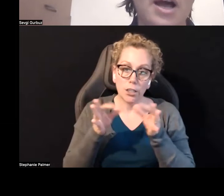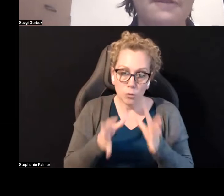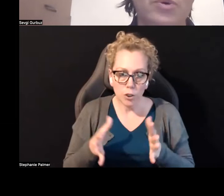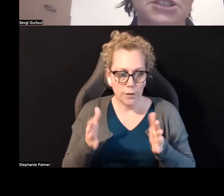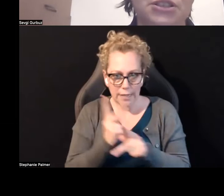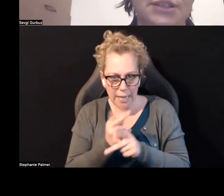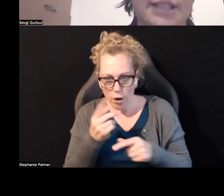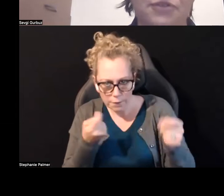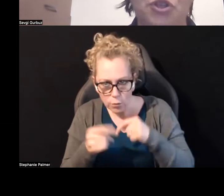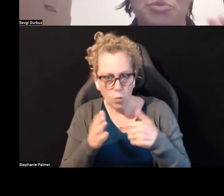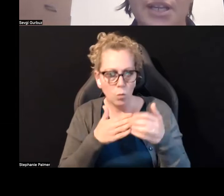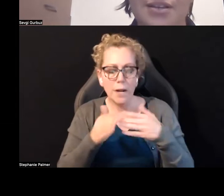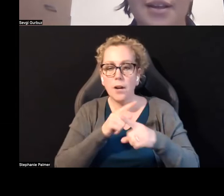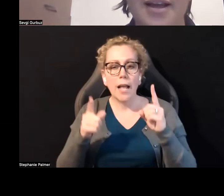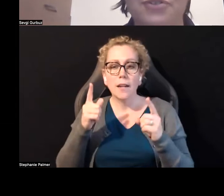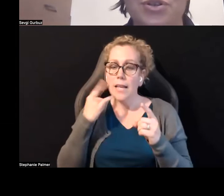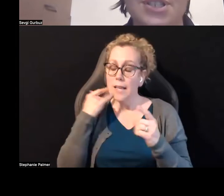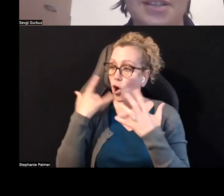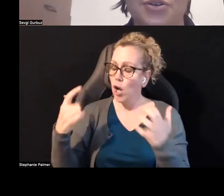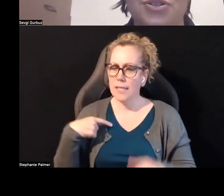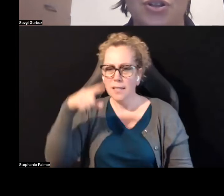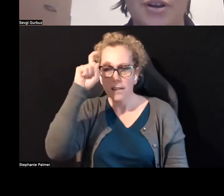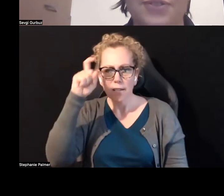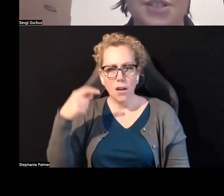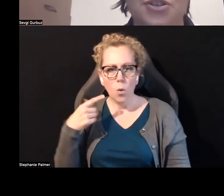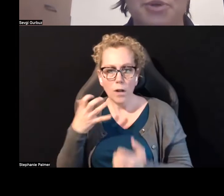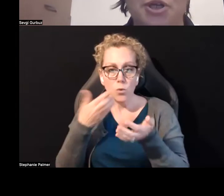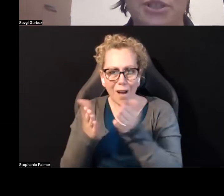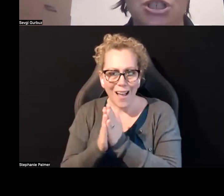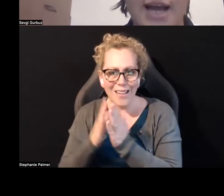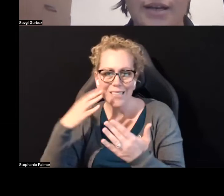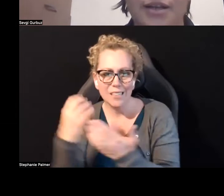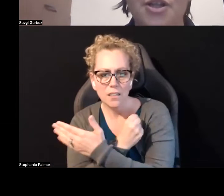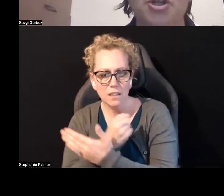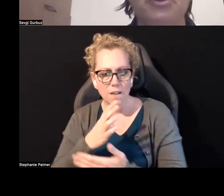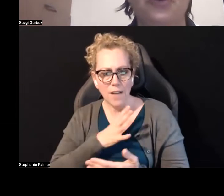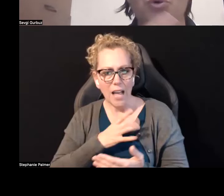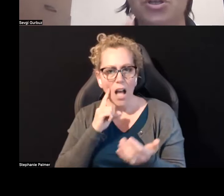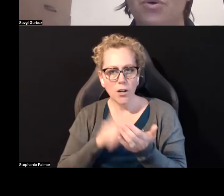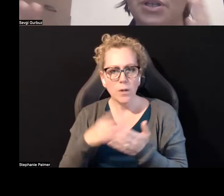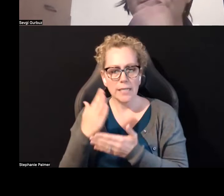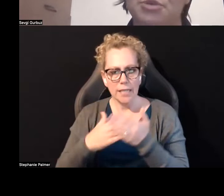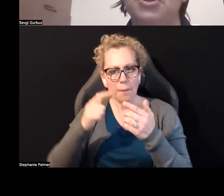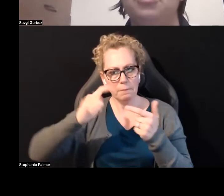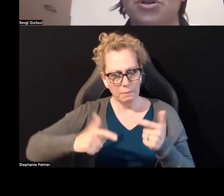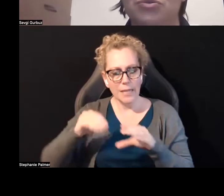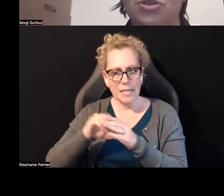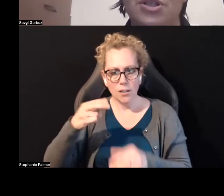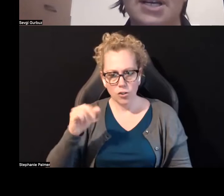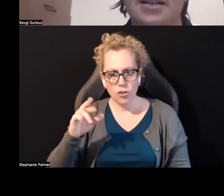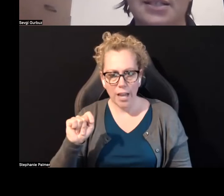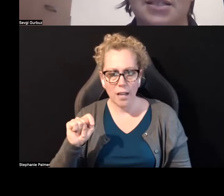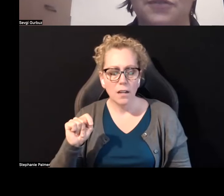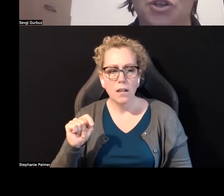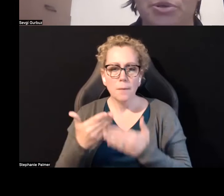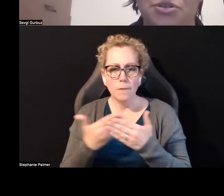And if you have questions that have accumulated, I've noticed that there's a lot of things coming up in chat. Before we go on to some of the numerical